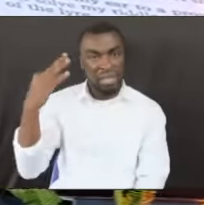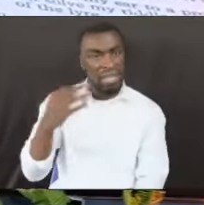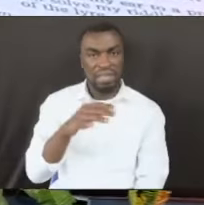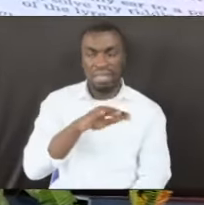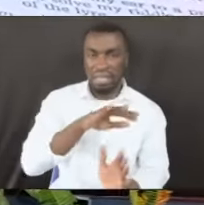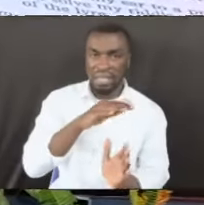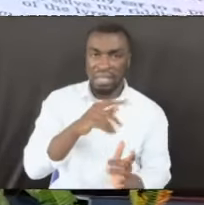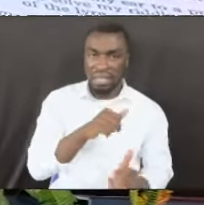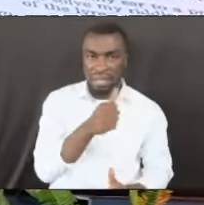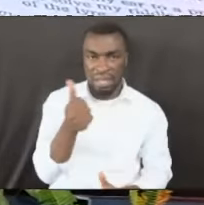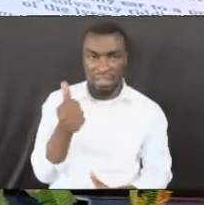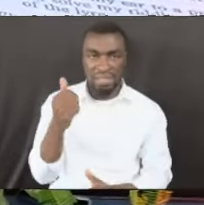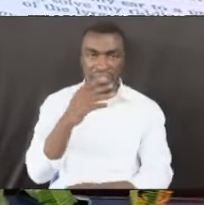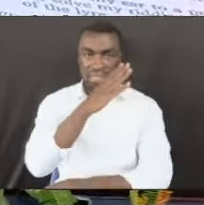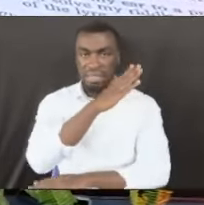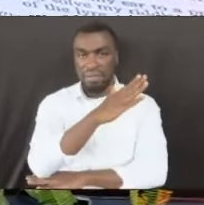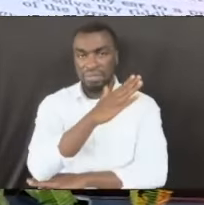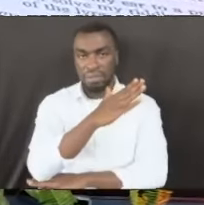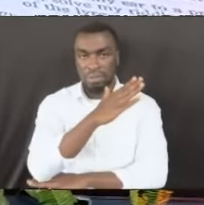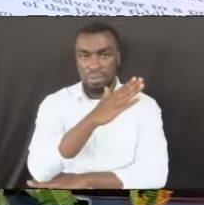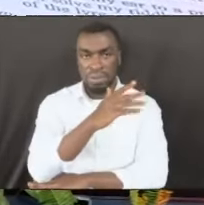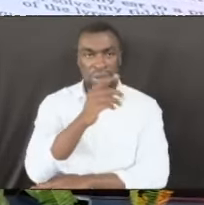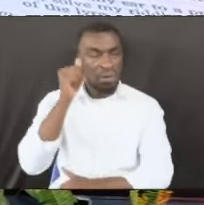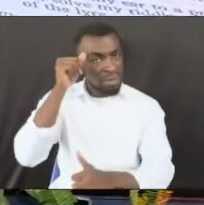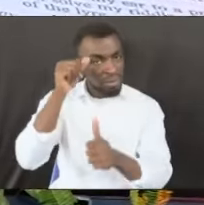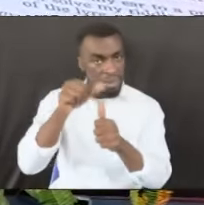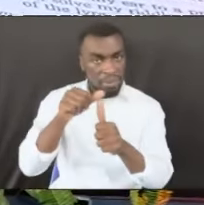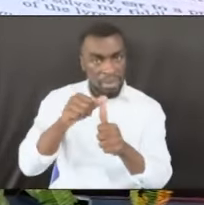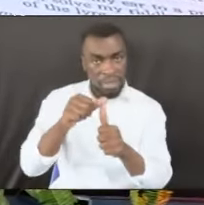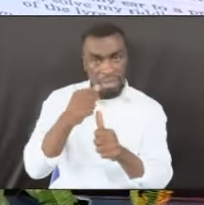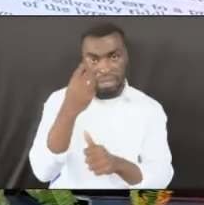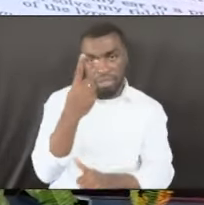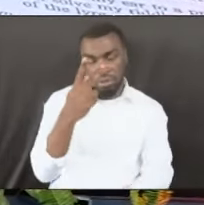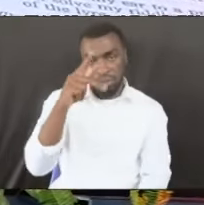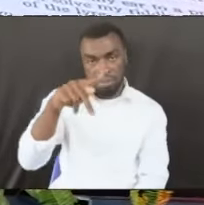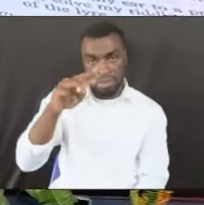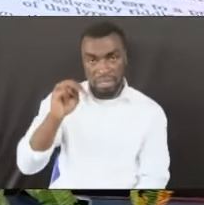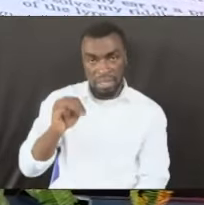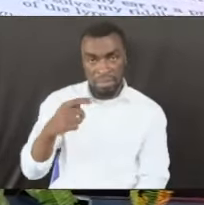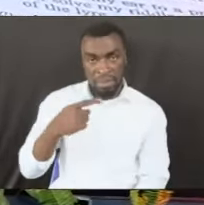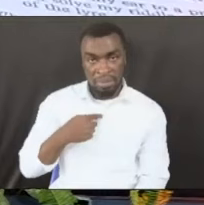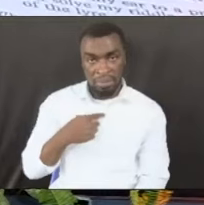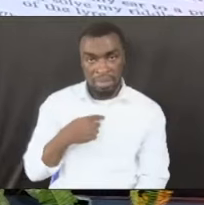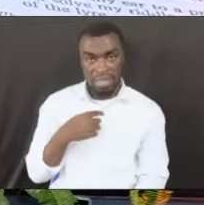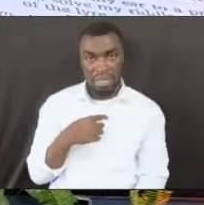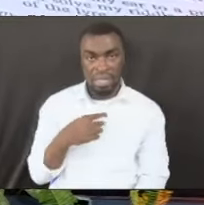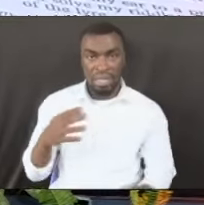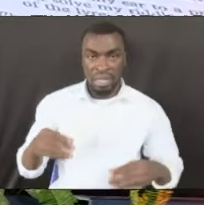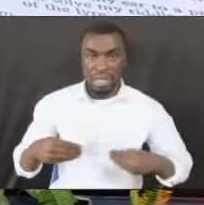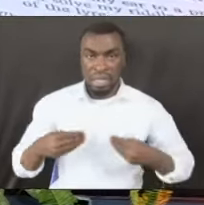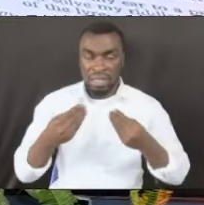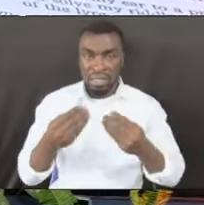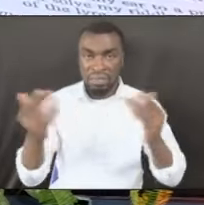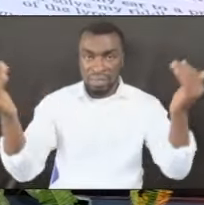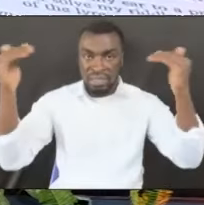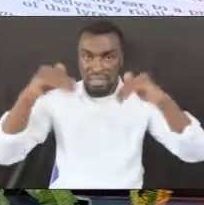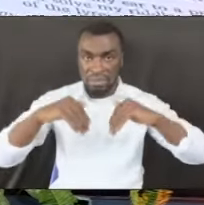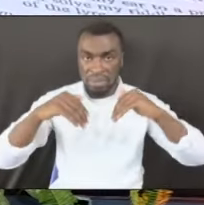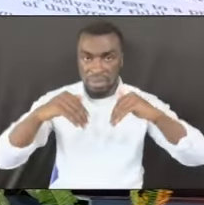afternoon. Remember, at 2, I'm here to give a seminar, and I will give tips about